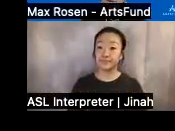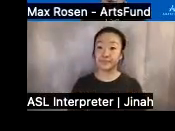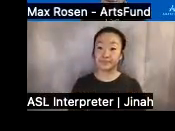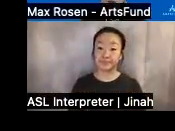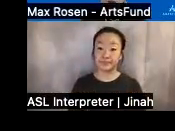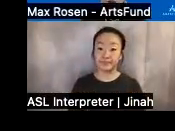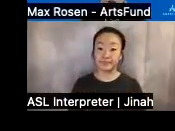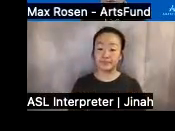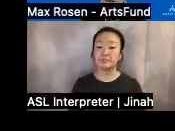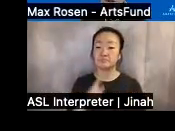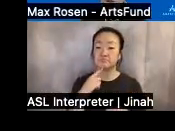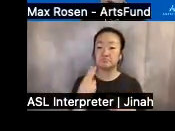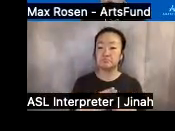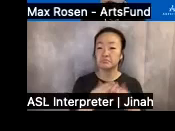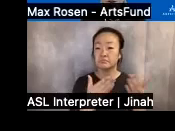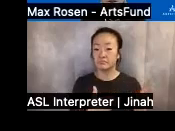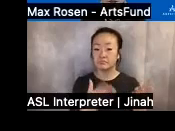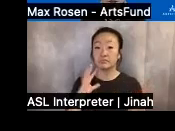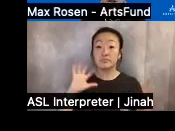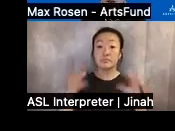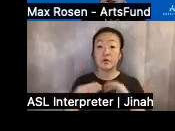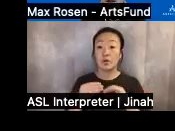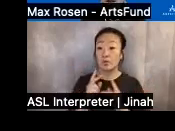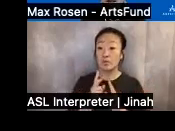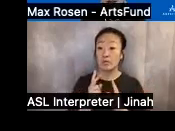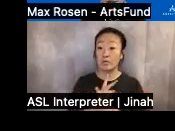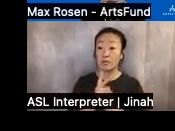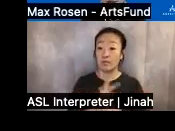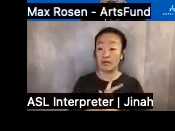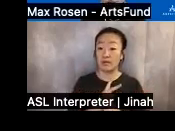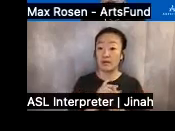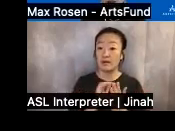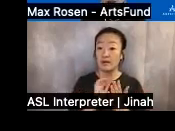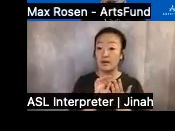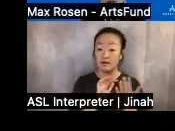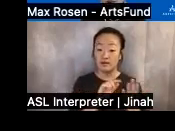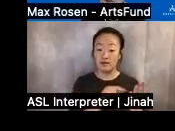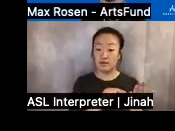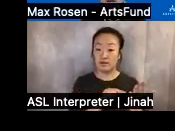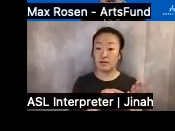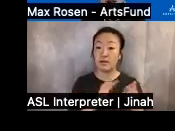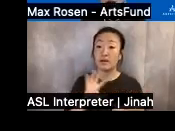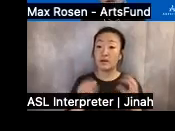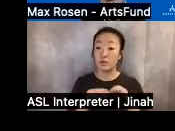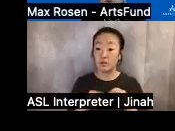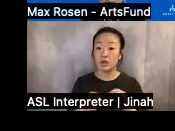And we'll just mention there is a total calculation here at the end of the table. This should match the headcount that you